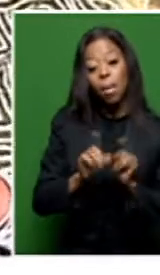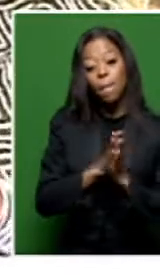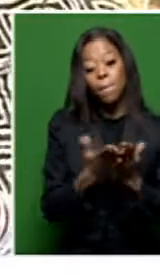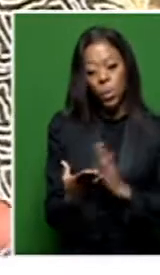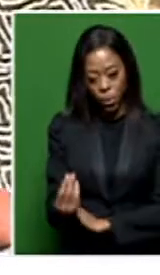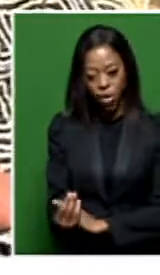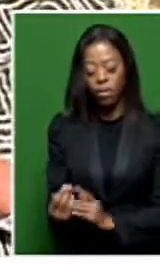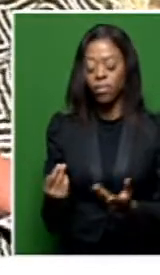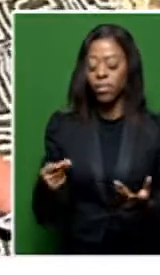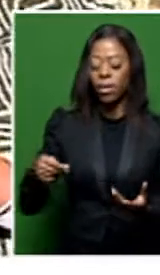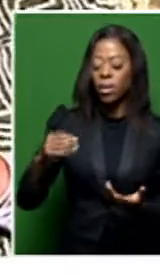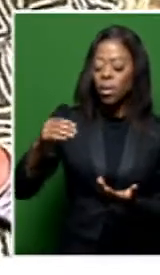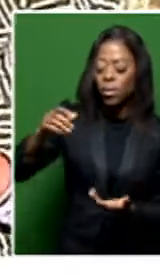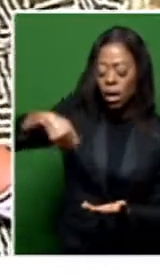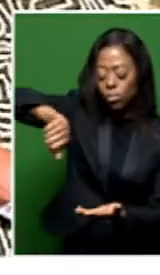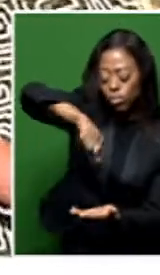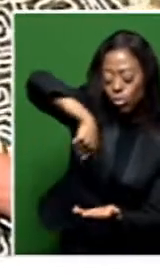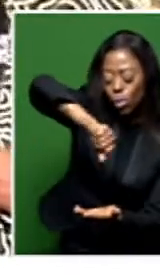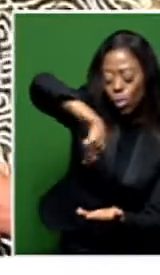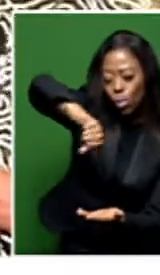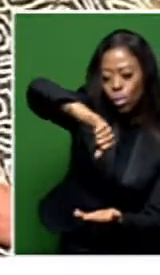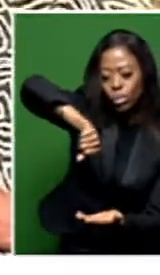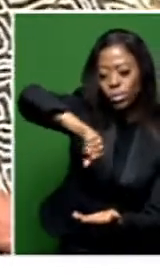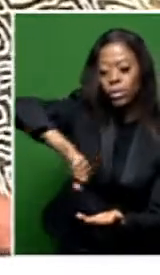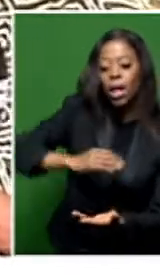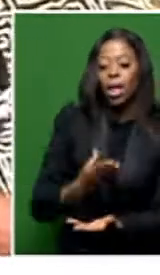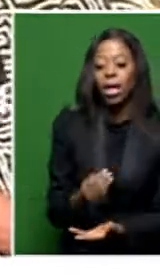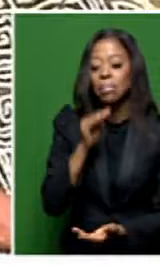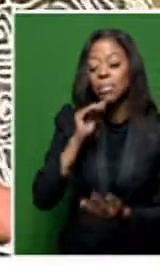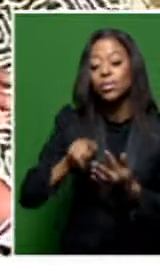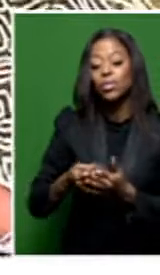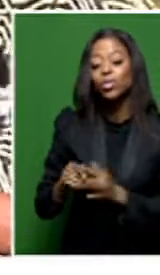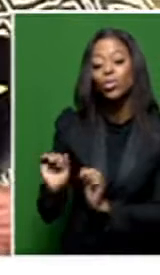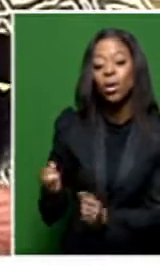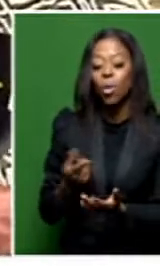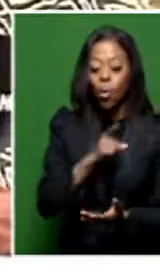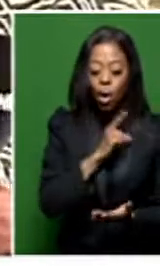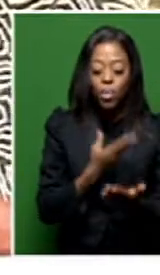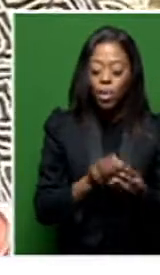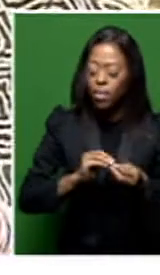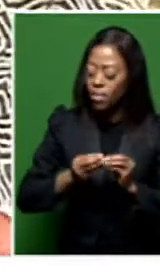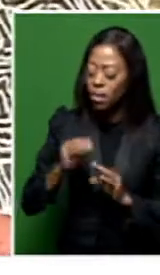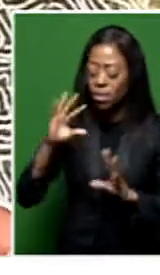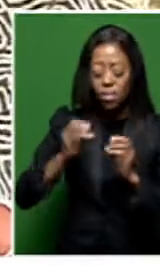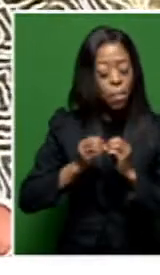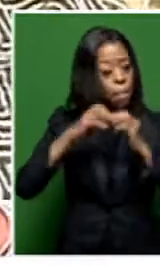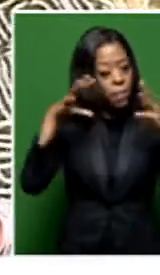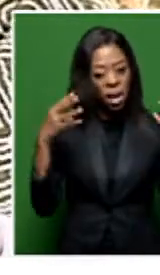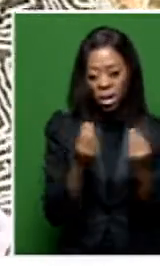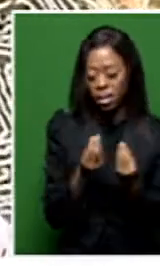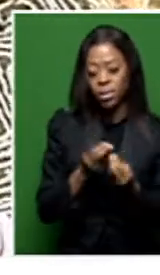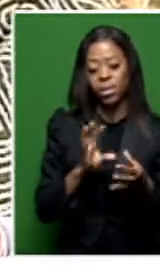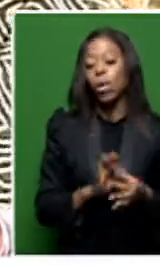mixes for you, there's sauces, there's basically the book is your toolkit to create amazing dishes at home,